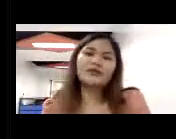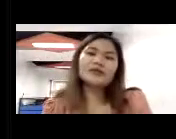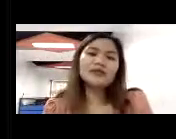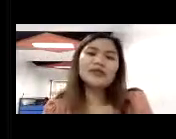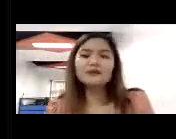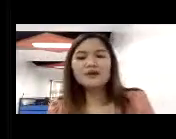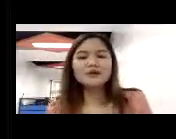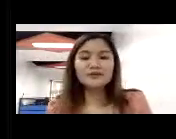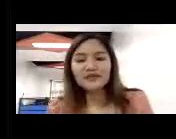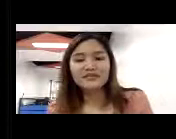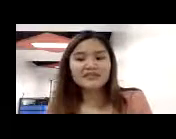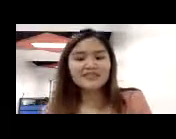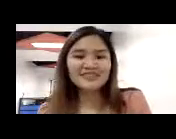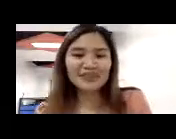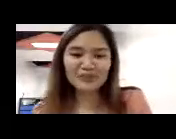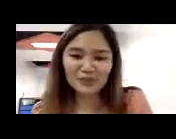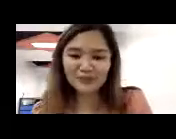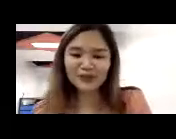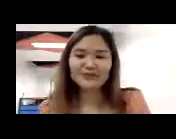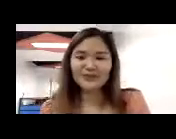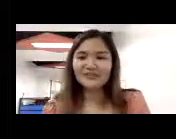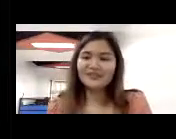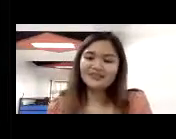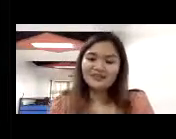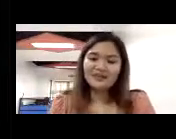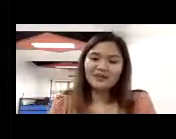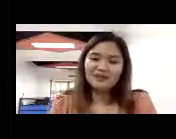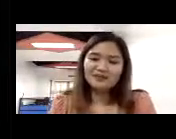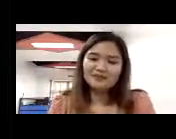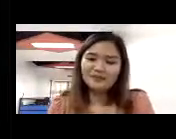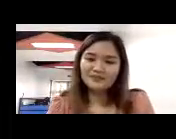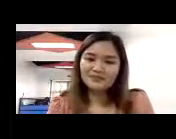Okay. So, hintayin natin mga around 100. Sana mabot tayo ng 100.